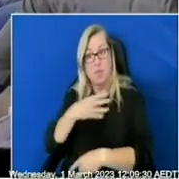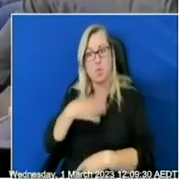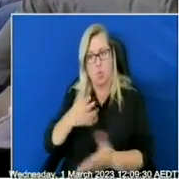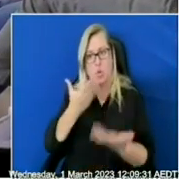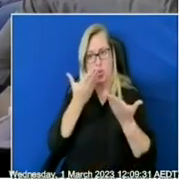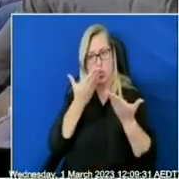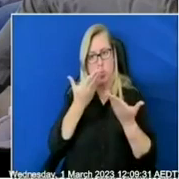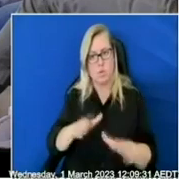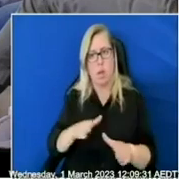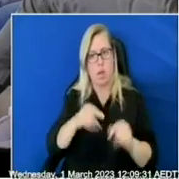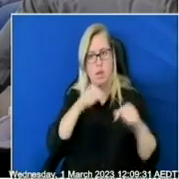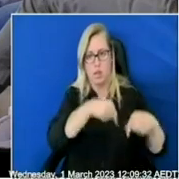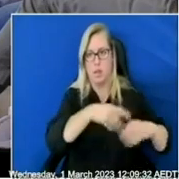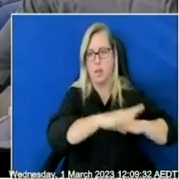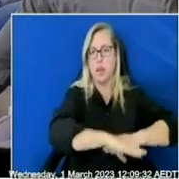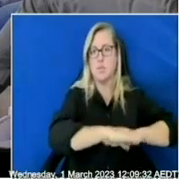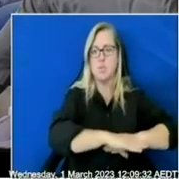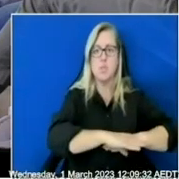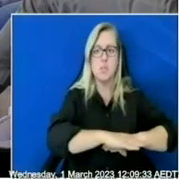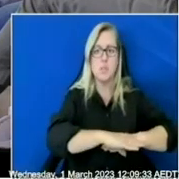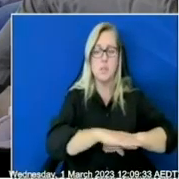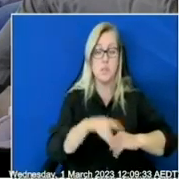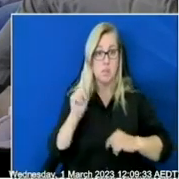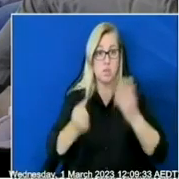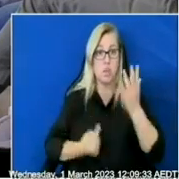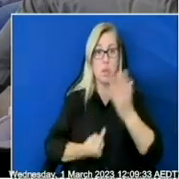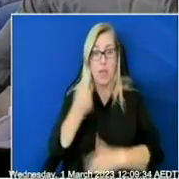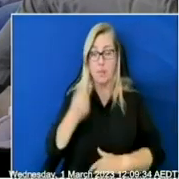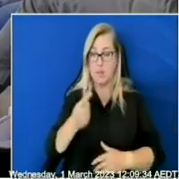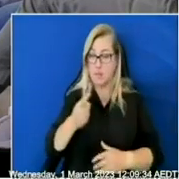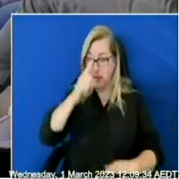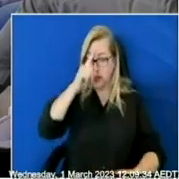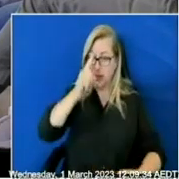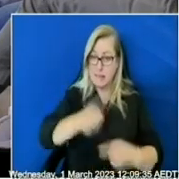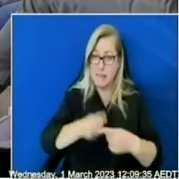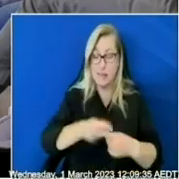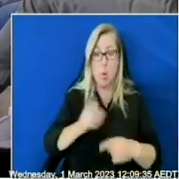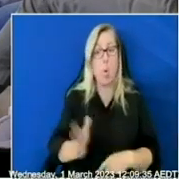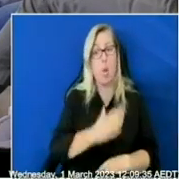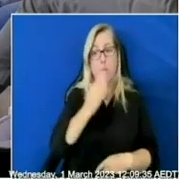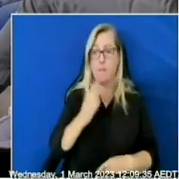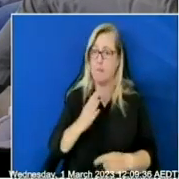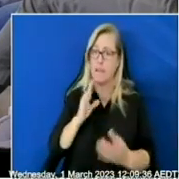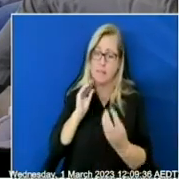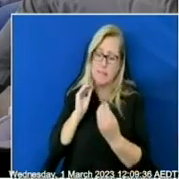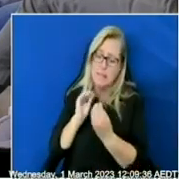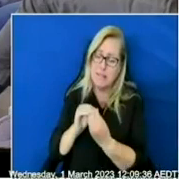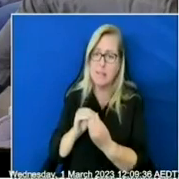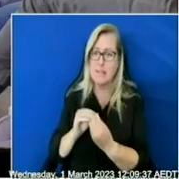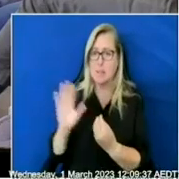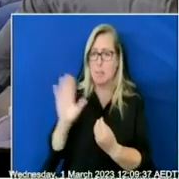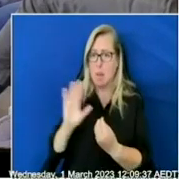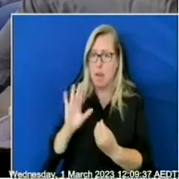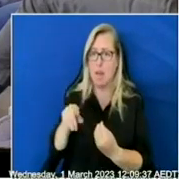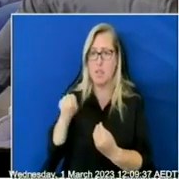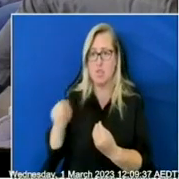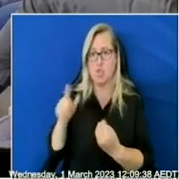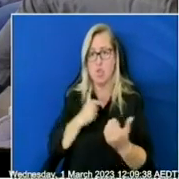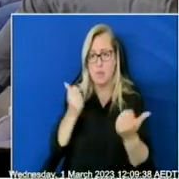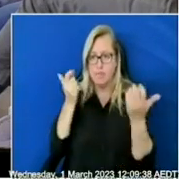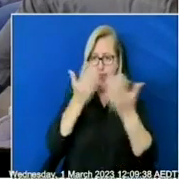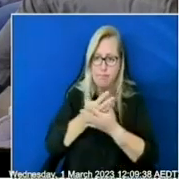got really sick, we kissed her all goodbye. She was going into unconsciousness. She ended up going unconscious to Melbourne,